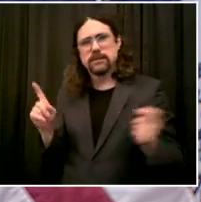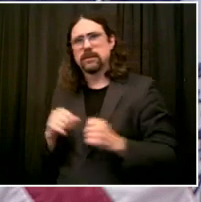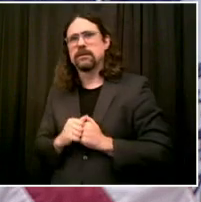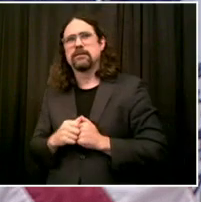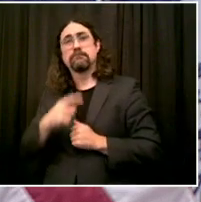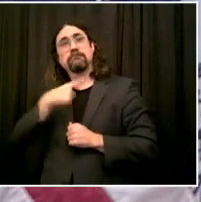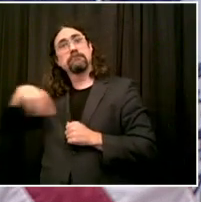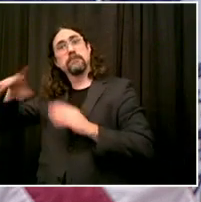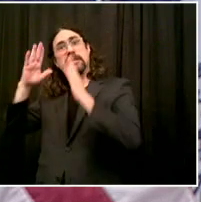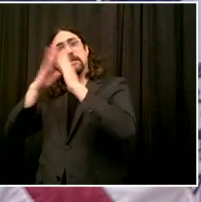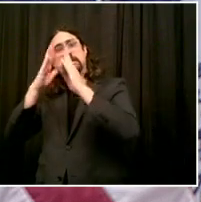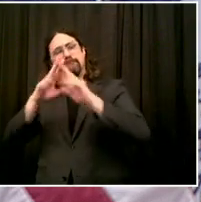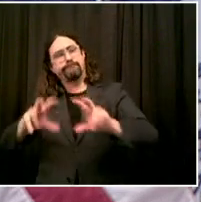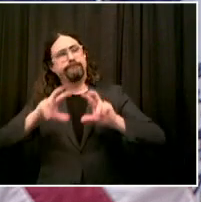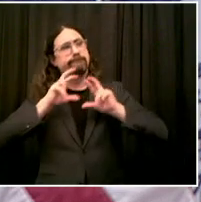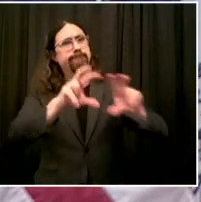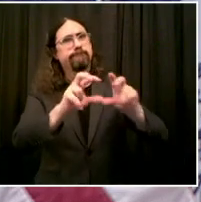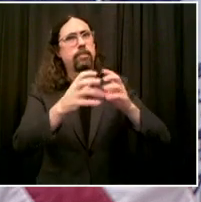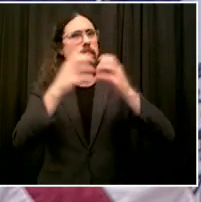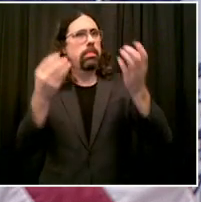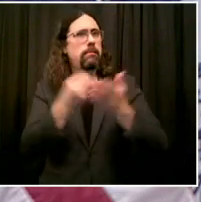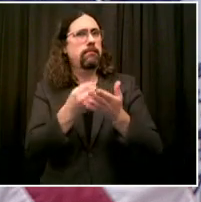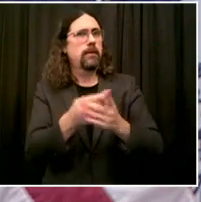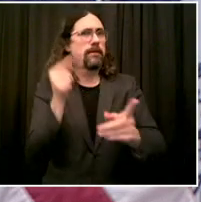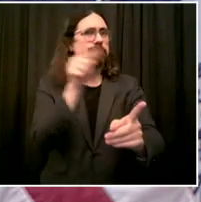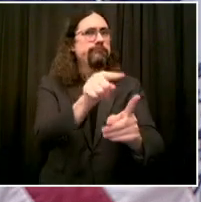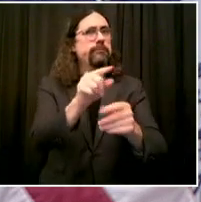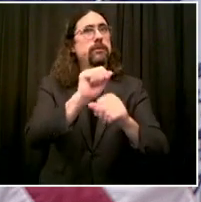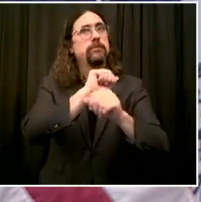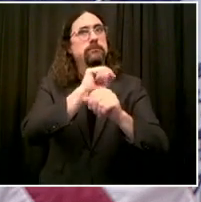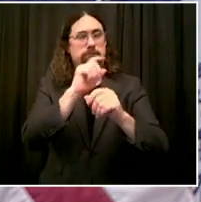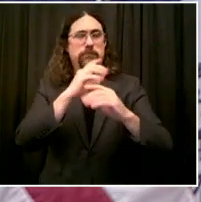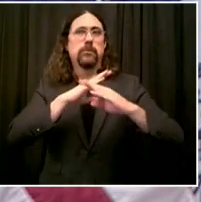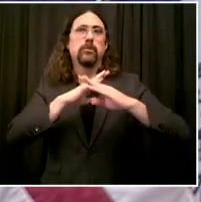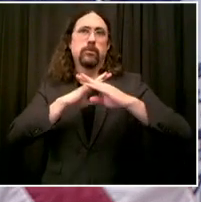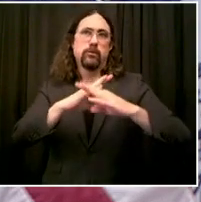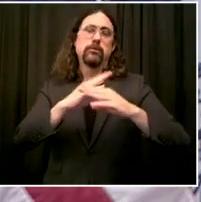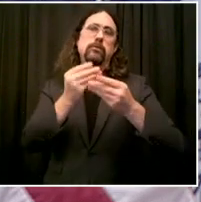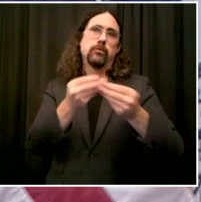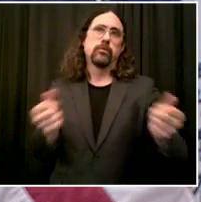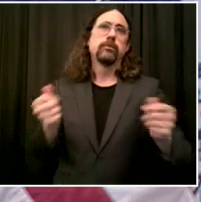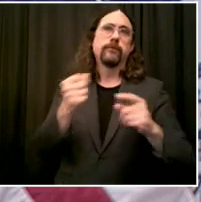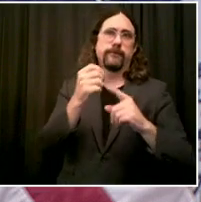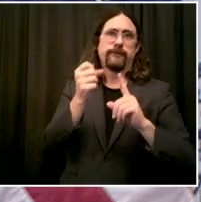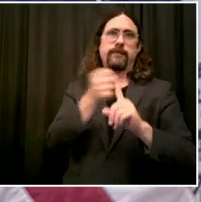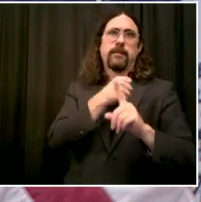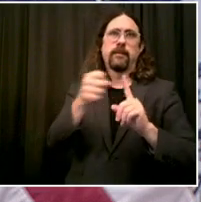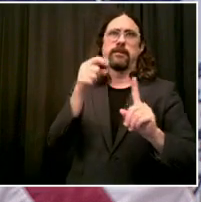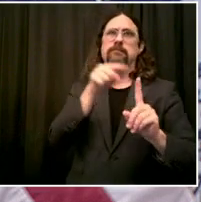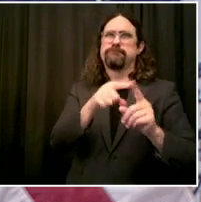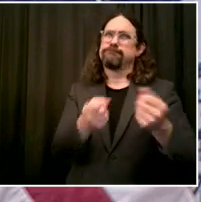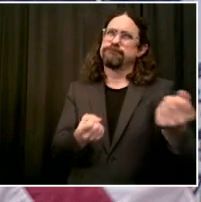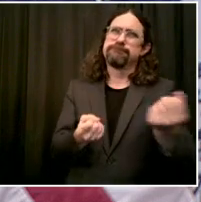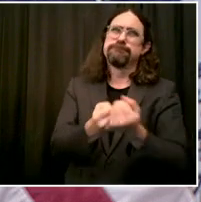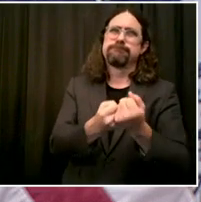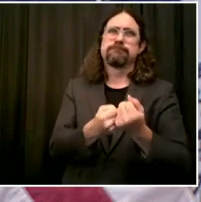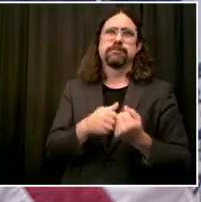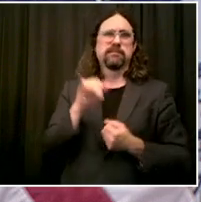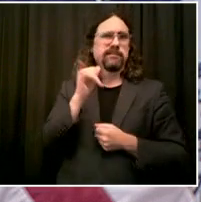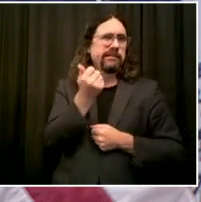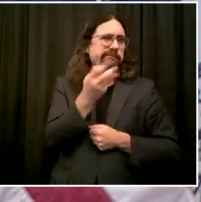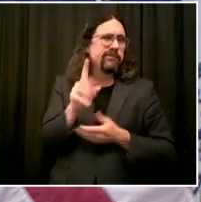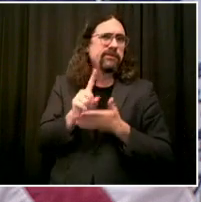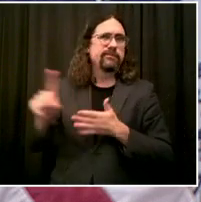to deepen the anti-violence efforts. But anytime they can participate on the issue of fireworks too, I want them